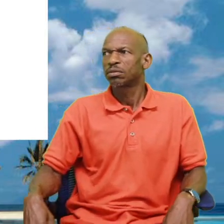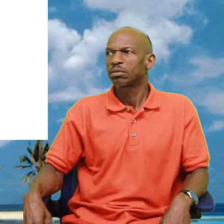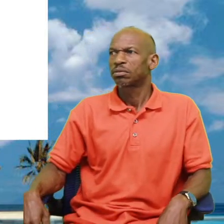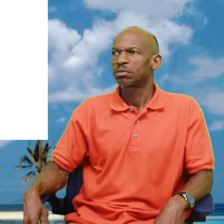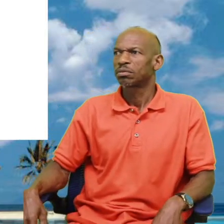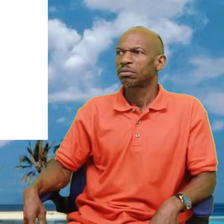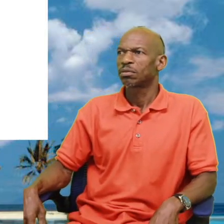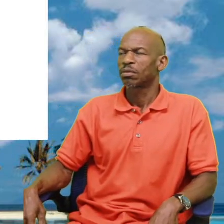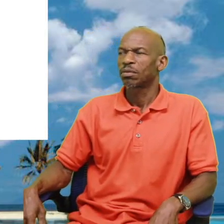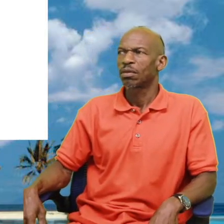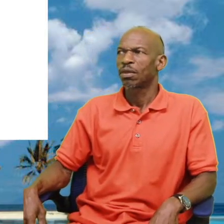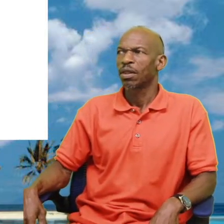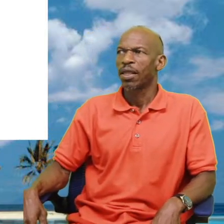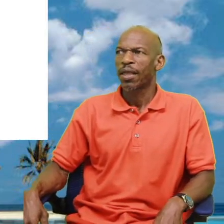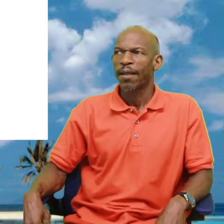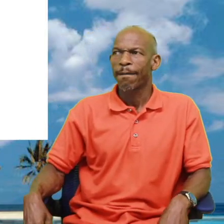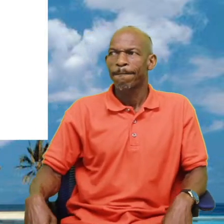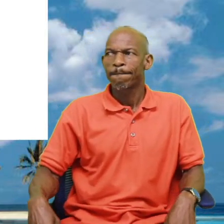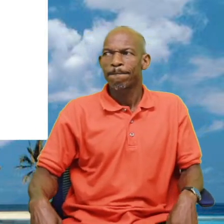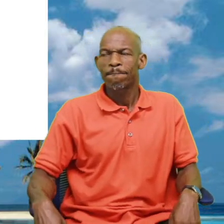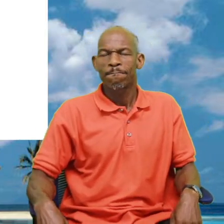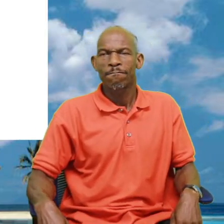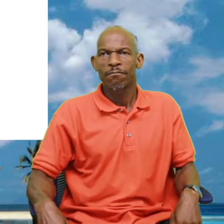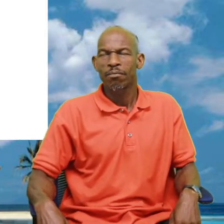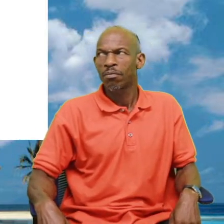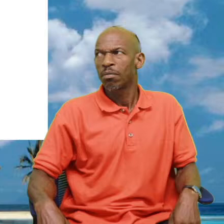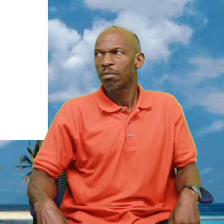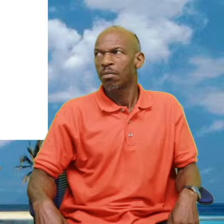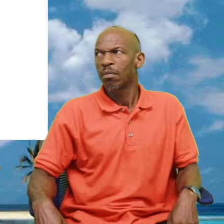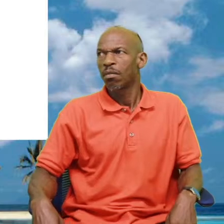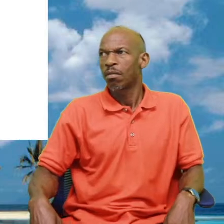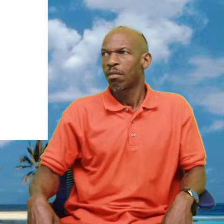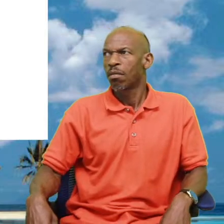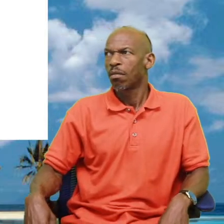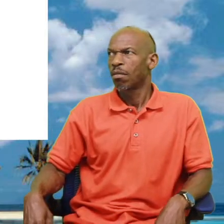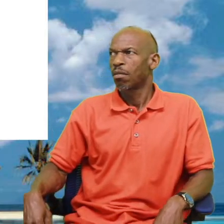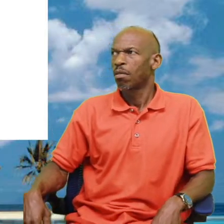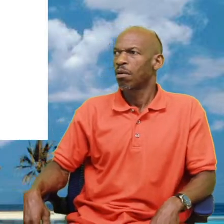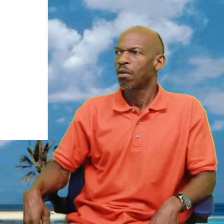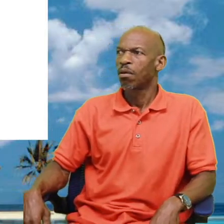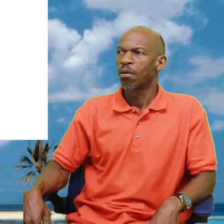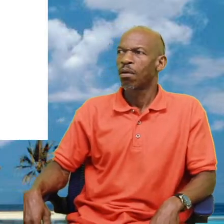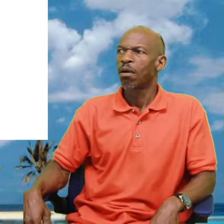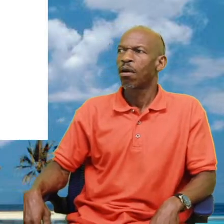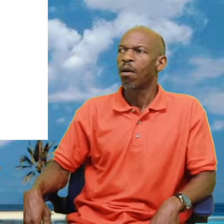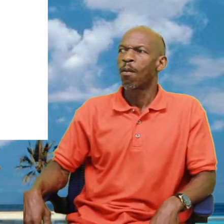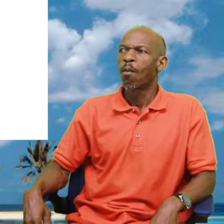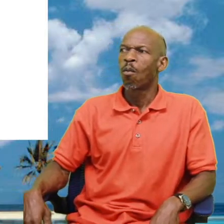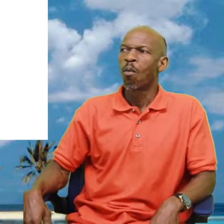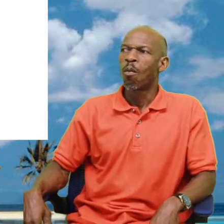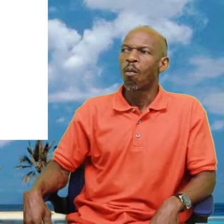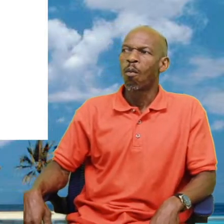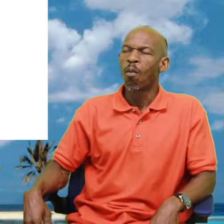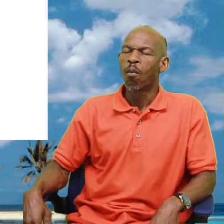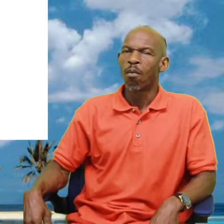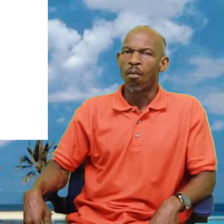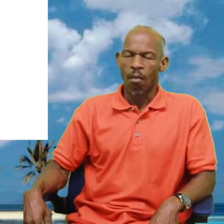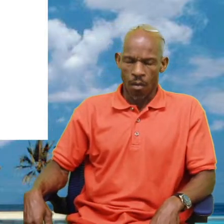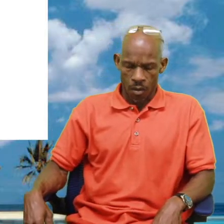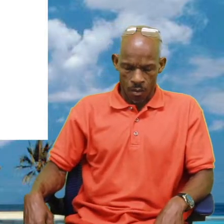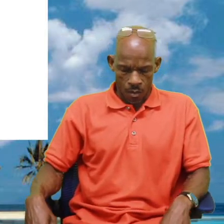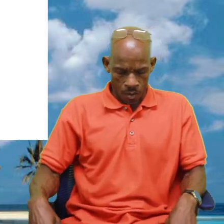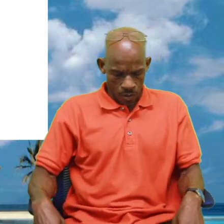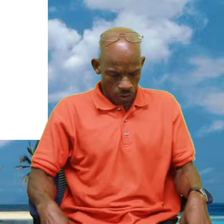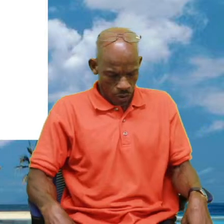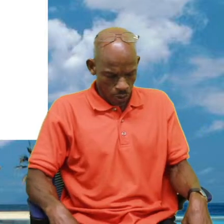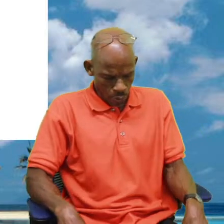So you are writing 2 sentences. I'm going to write it 2 sentences. I'll write it underneath here.